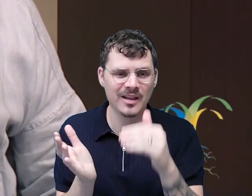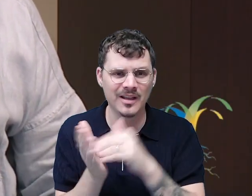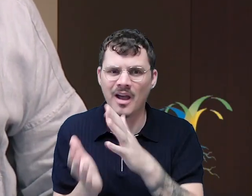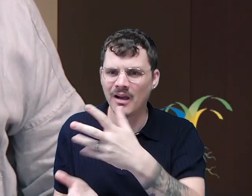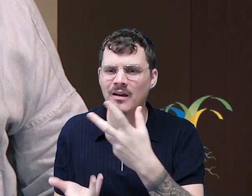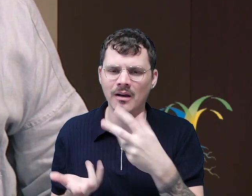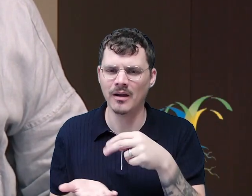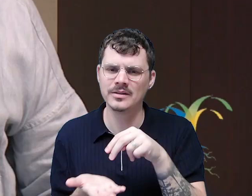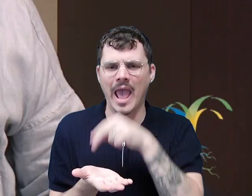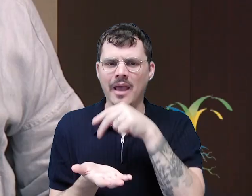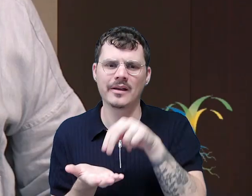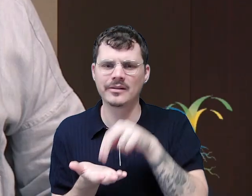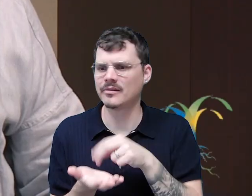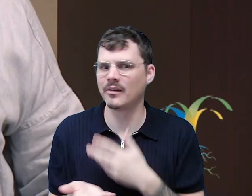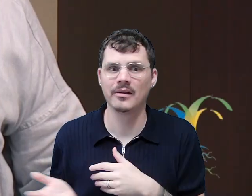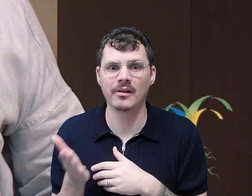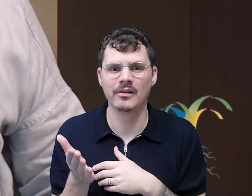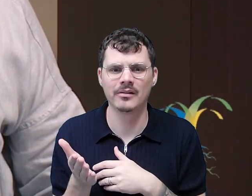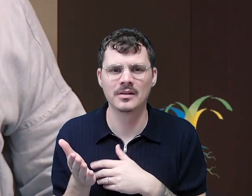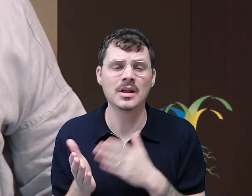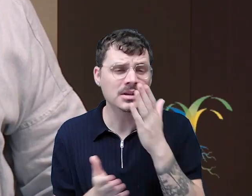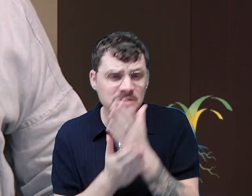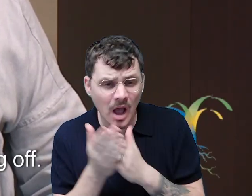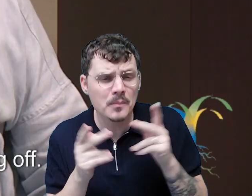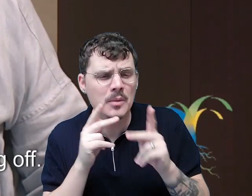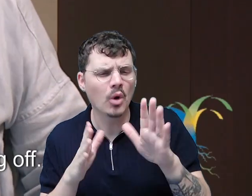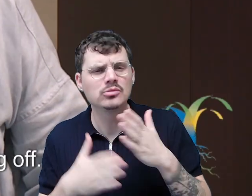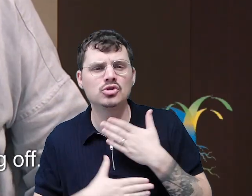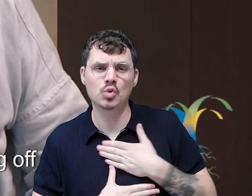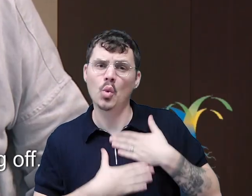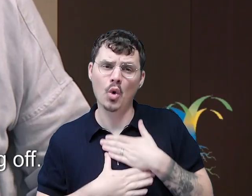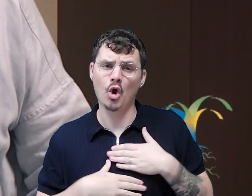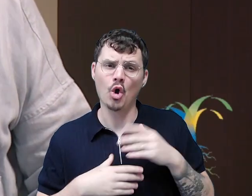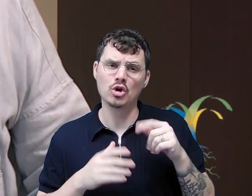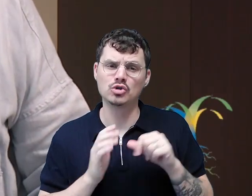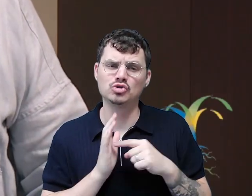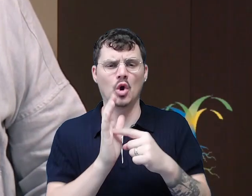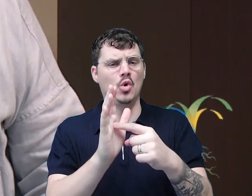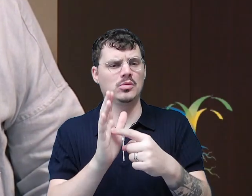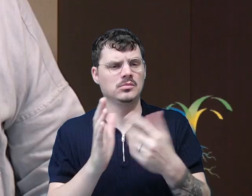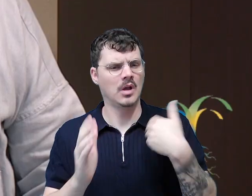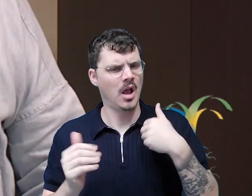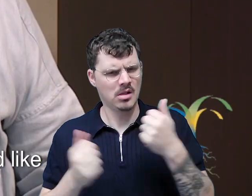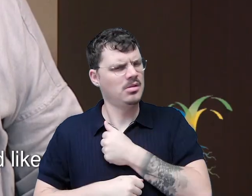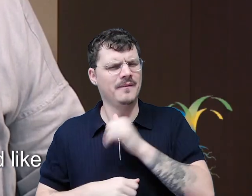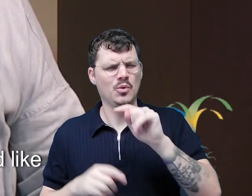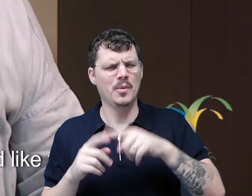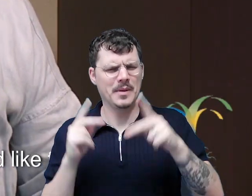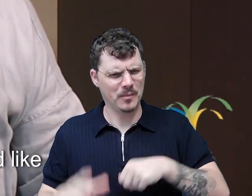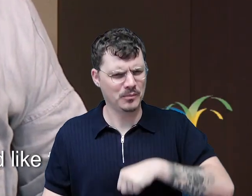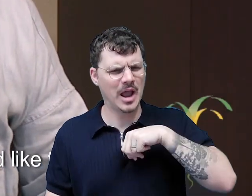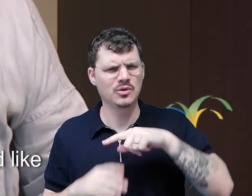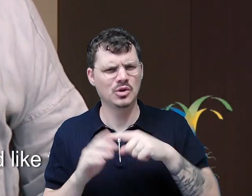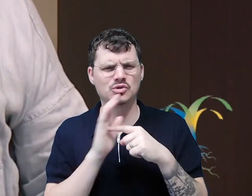it. Here, dance. Now, some people enjoy showing off. That's great. I love it when people